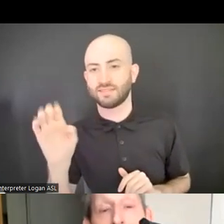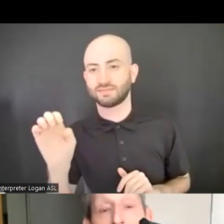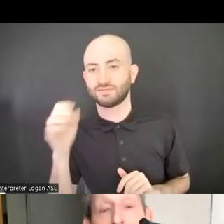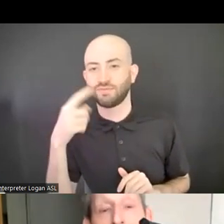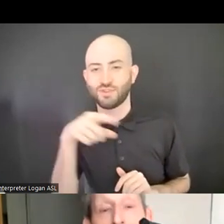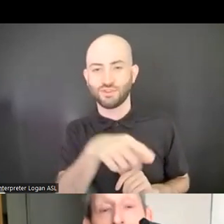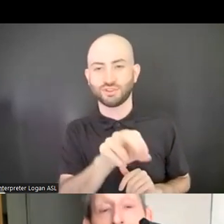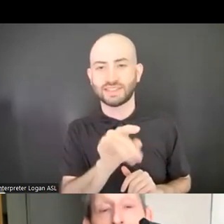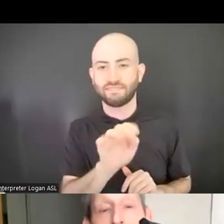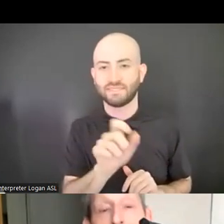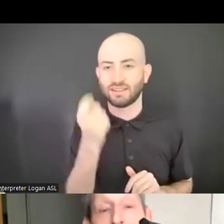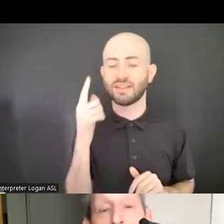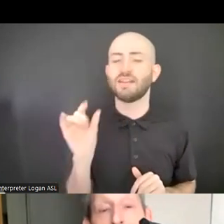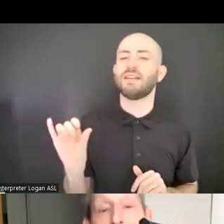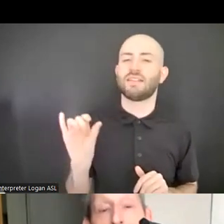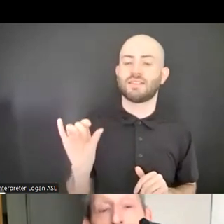uh